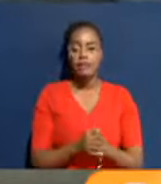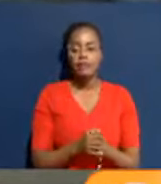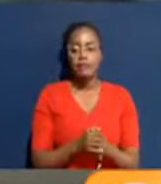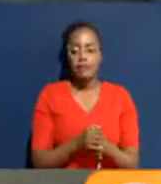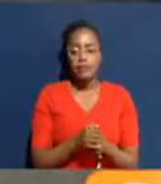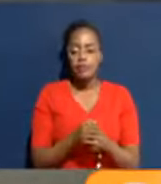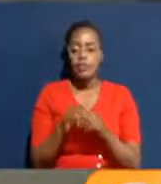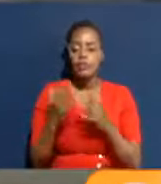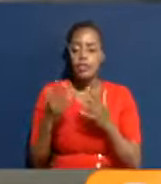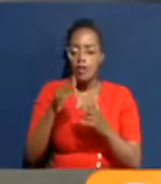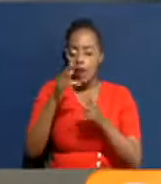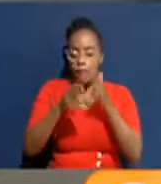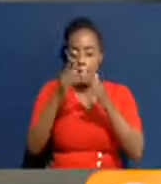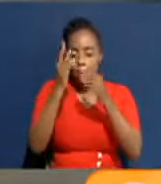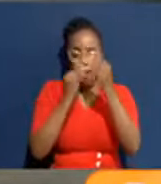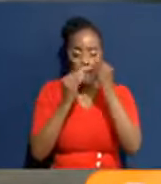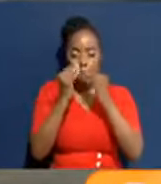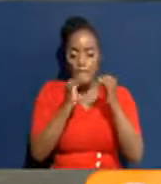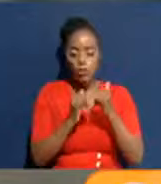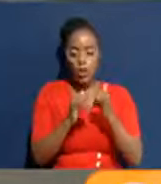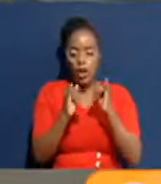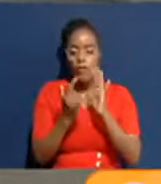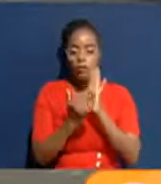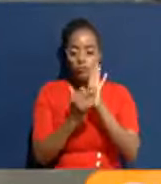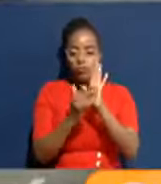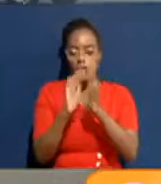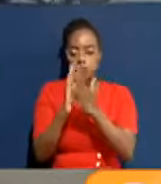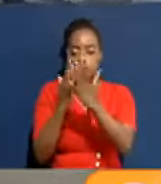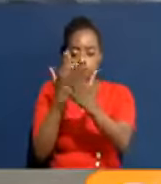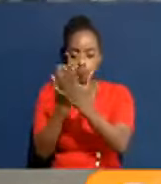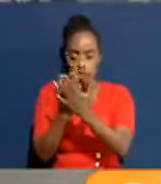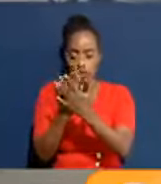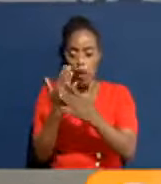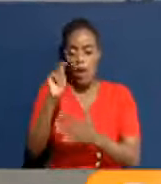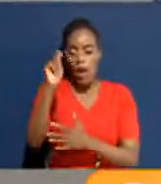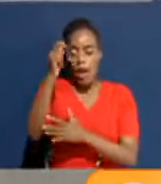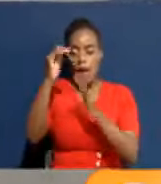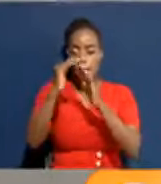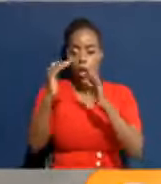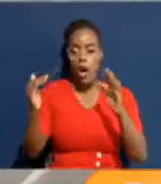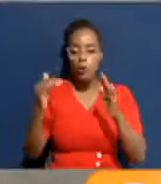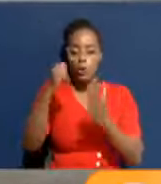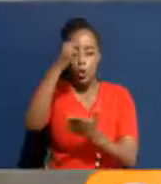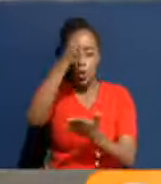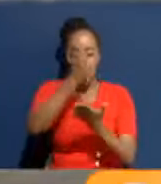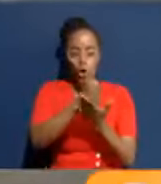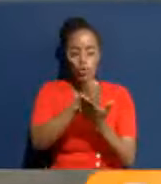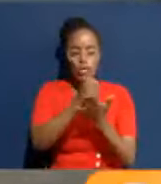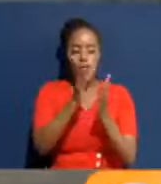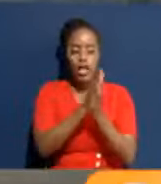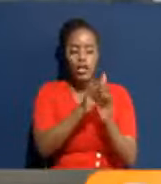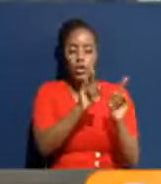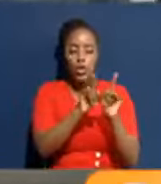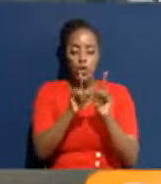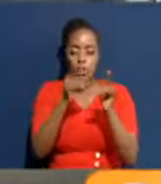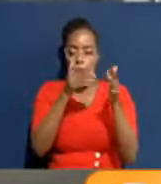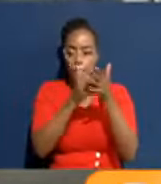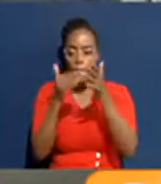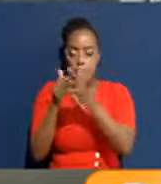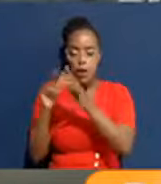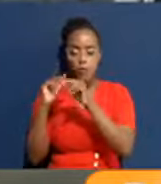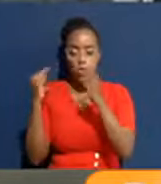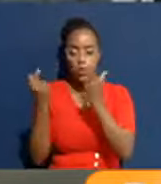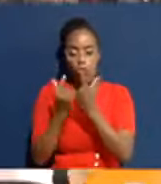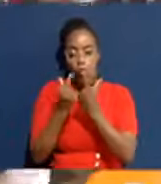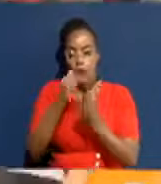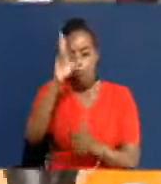in clouds of tear gas after an attempt to present a petition at the Harambee House office of the president was deterred by a group of